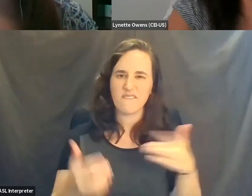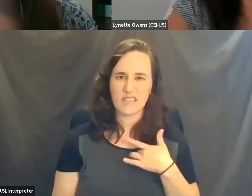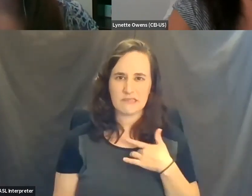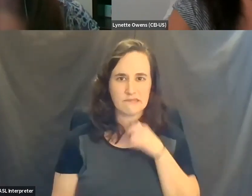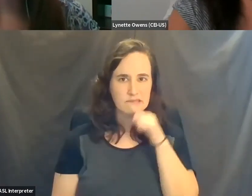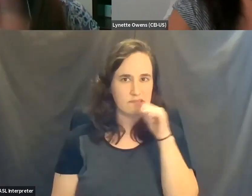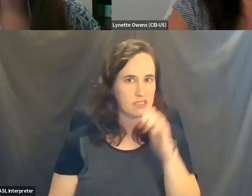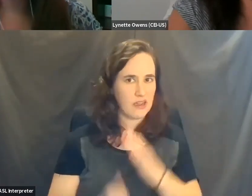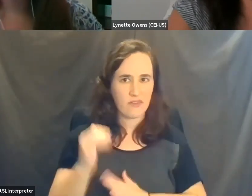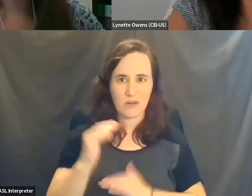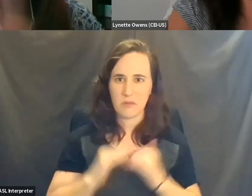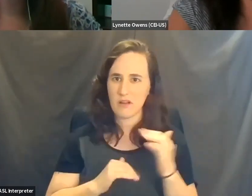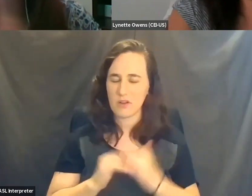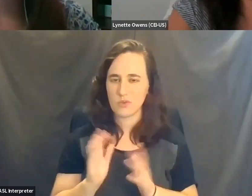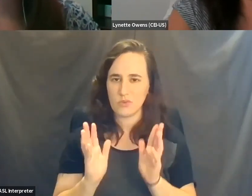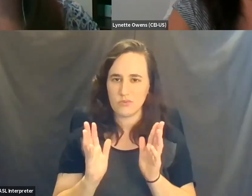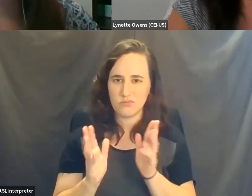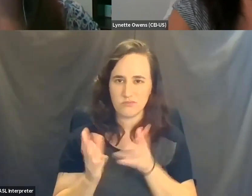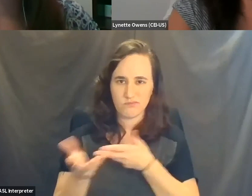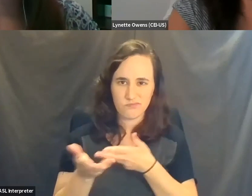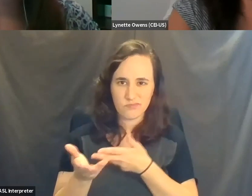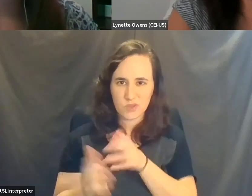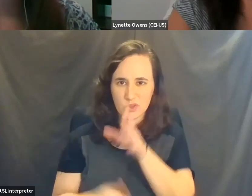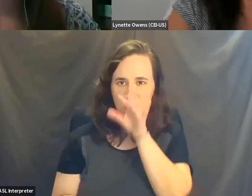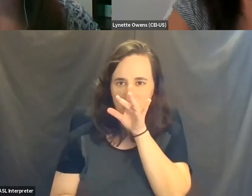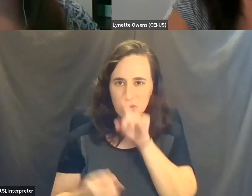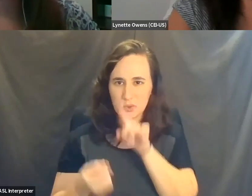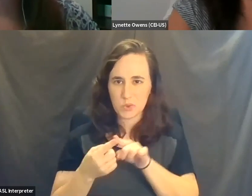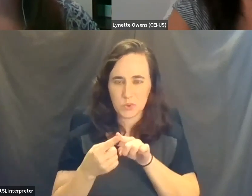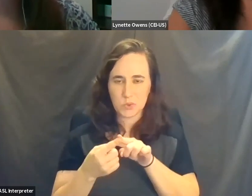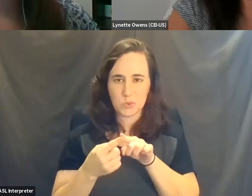talking to a screen of blank screens.